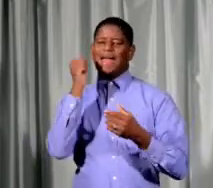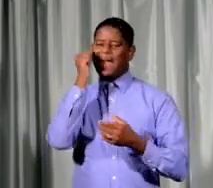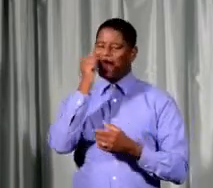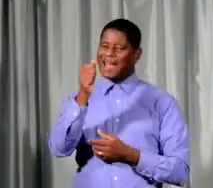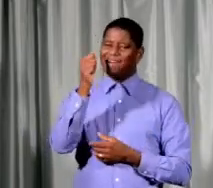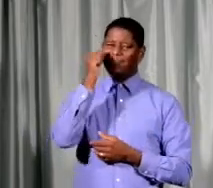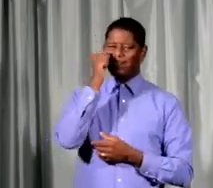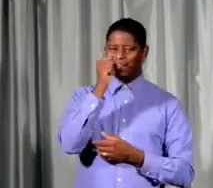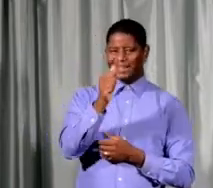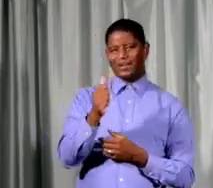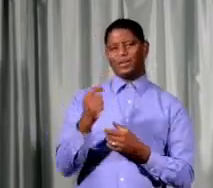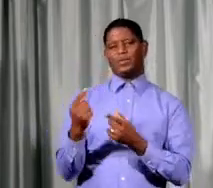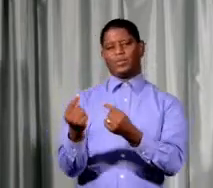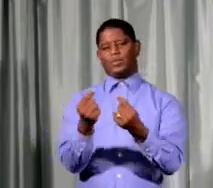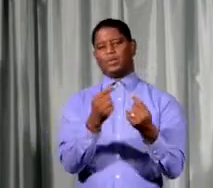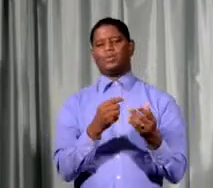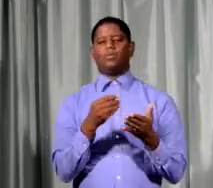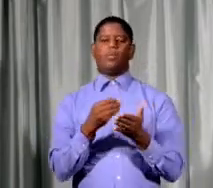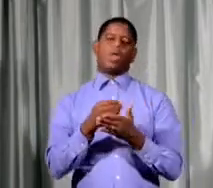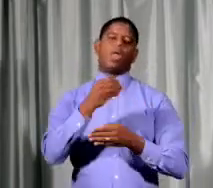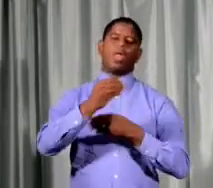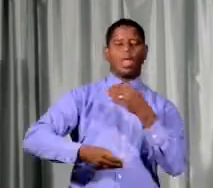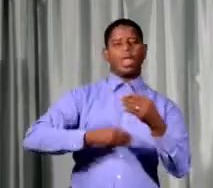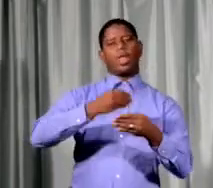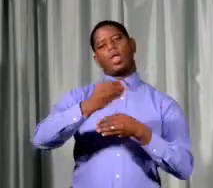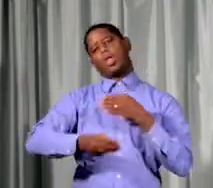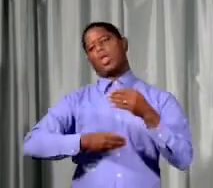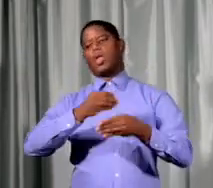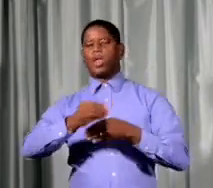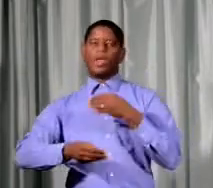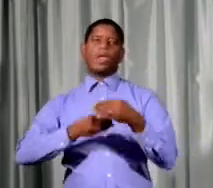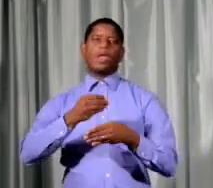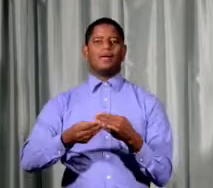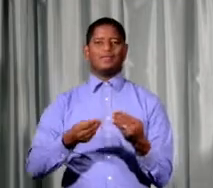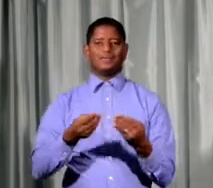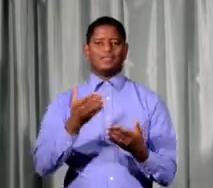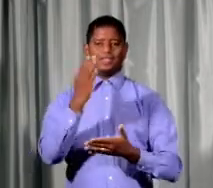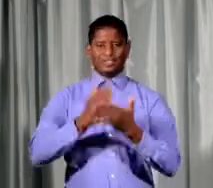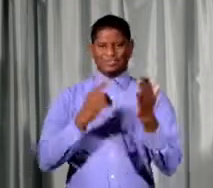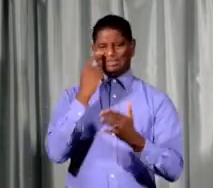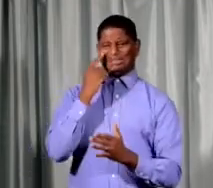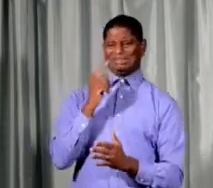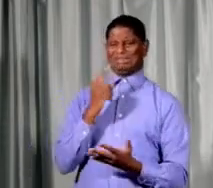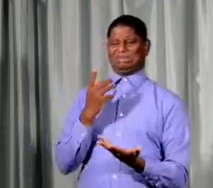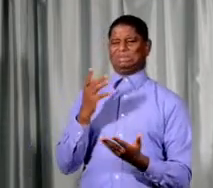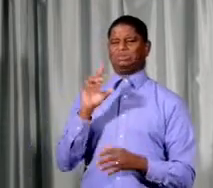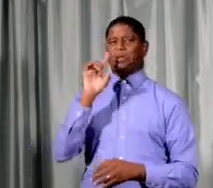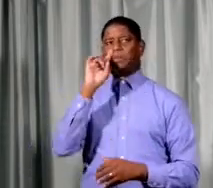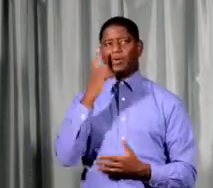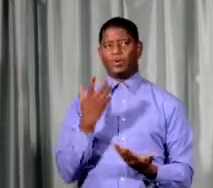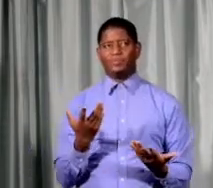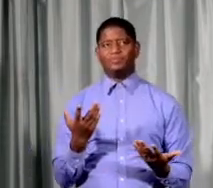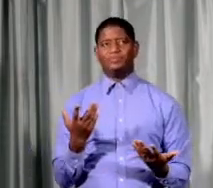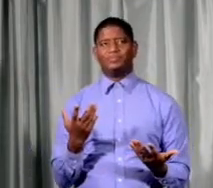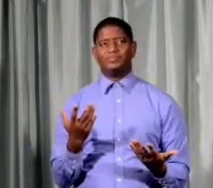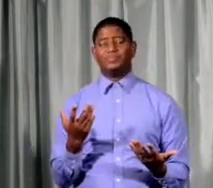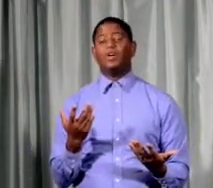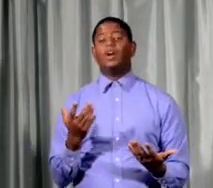day, every month, every year, which is why most people would say it's a very boring